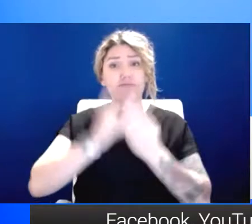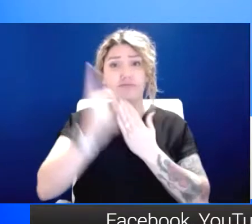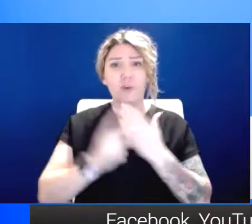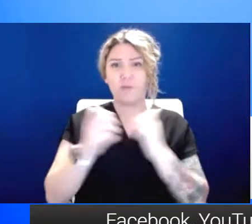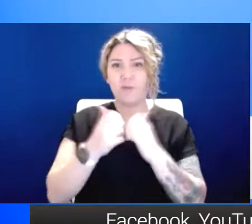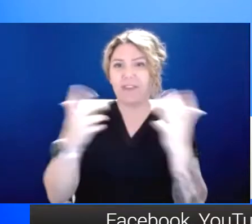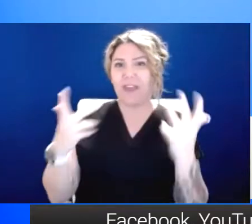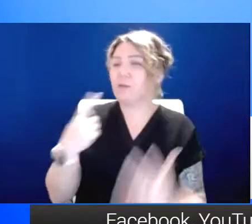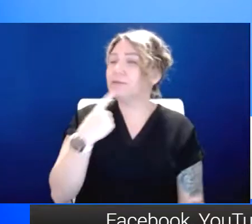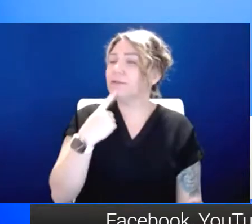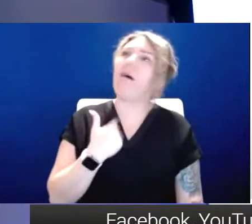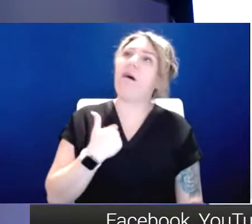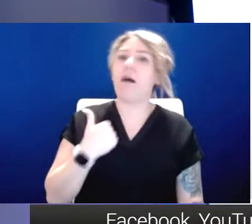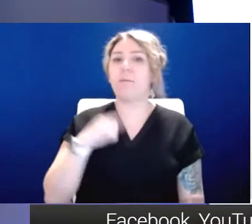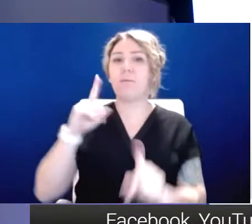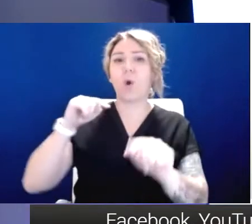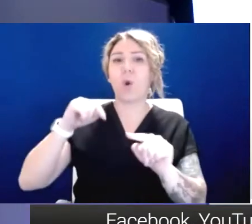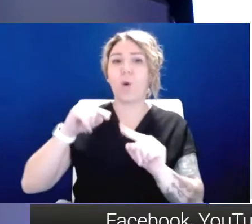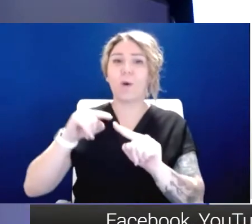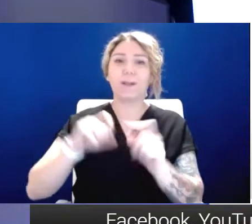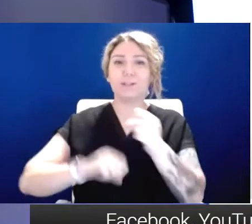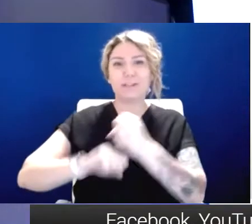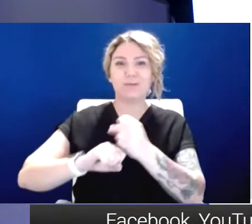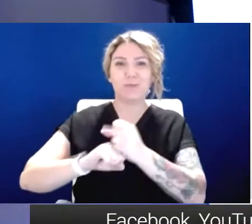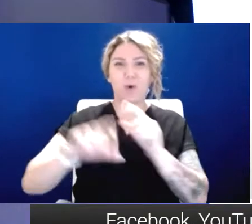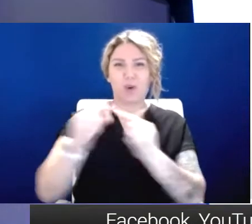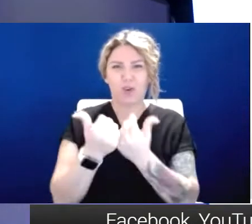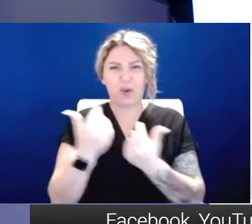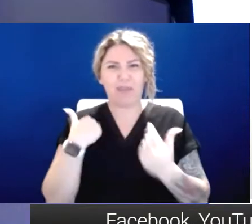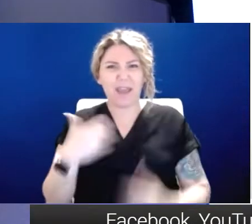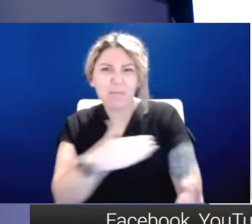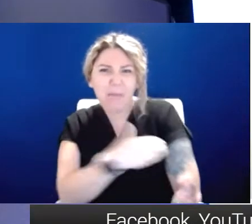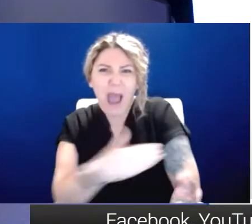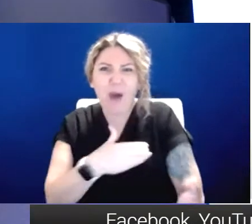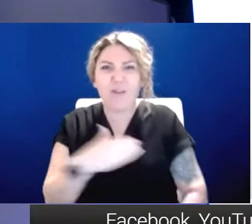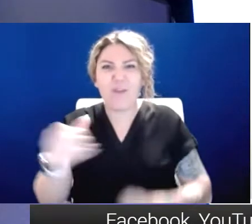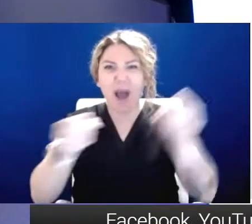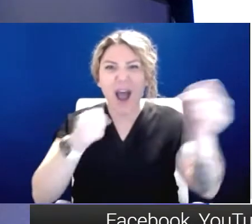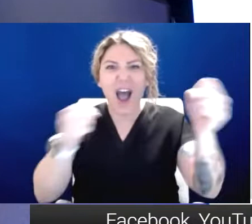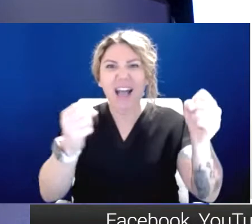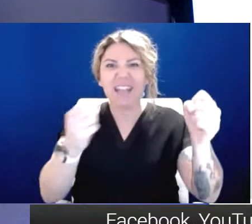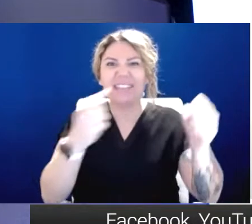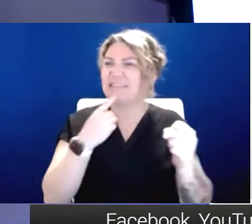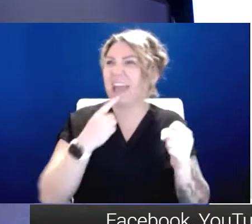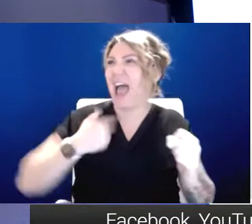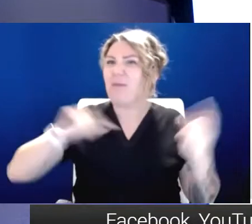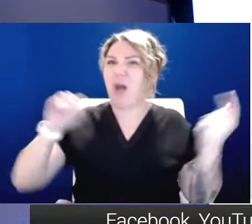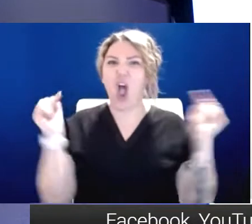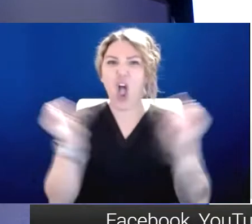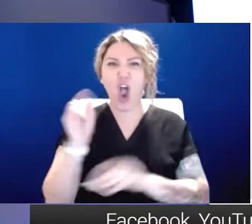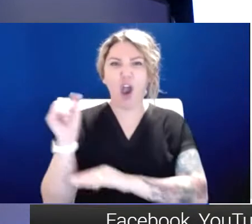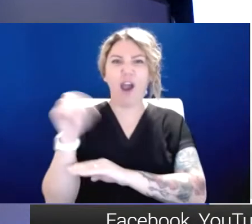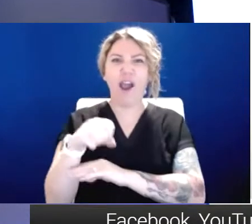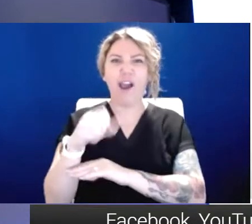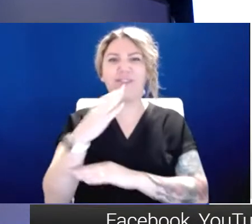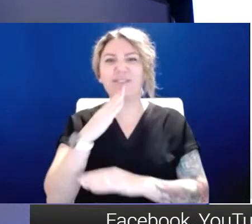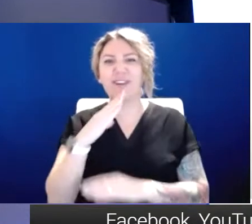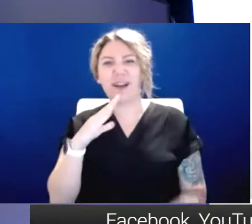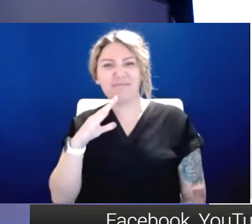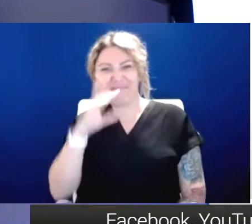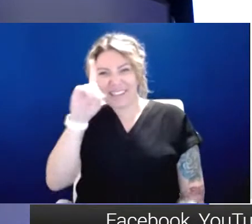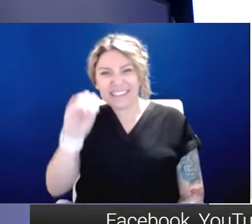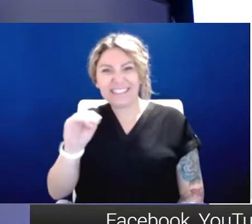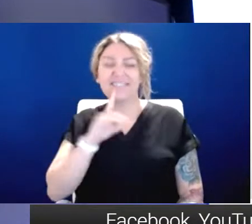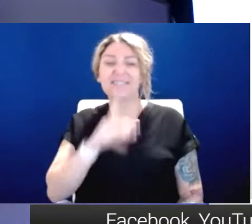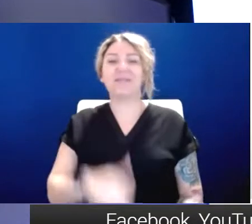to a support group. Well, and boxing, how powerful is that? I love seeing those guys in there saying that they're going to hurt it and they're going to beat it. So you brought up men and